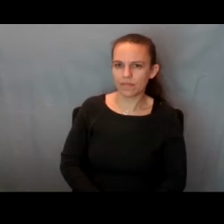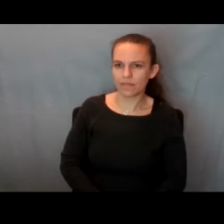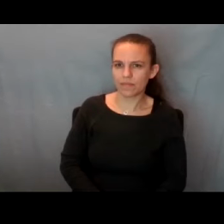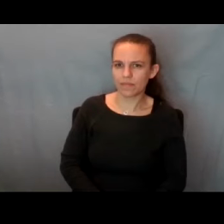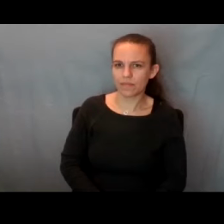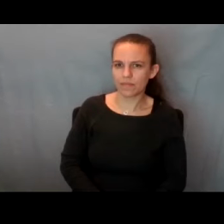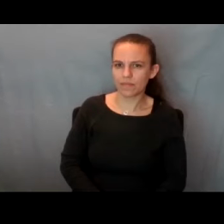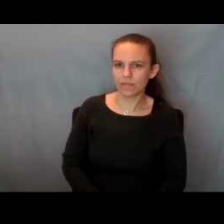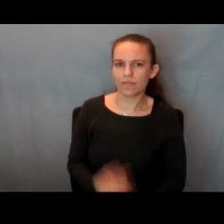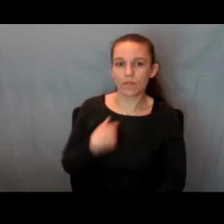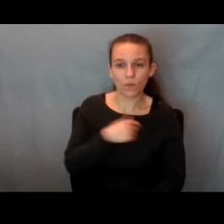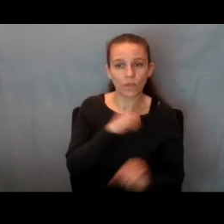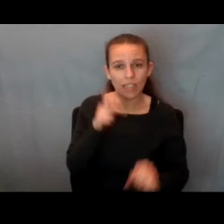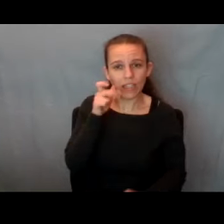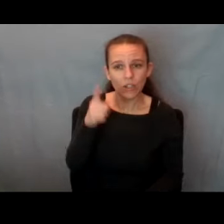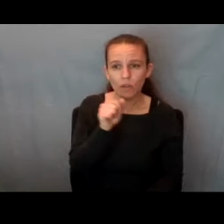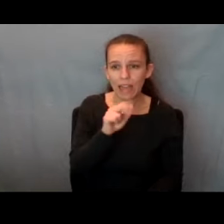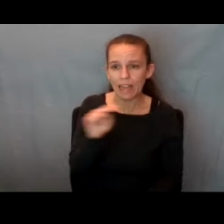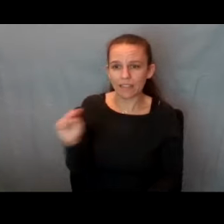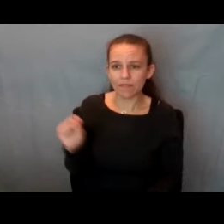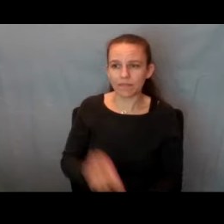We can hear you, Anne.